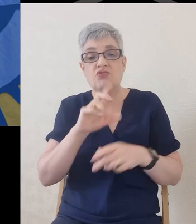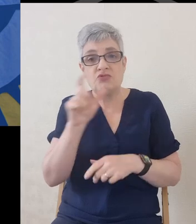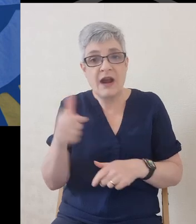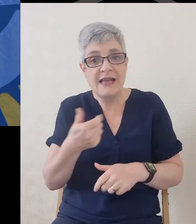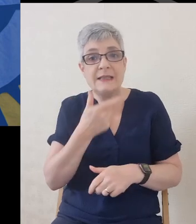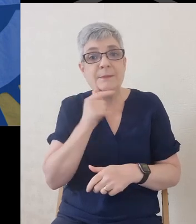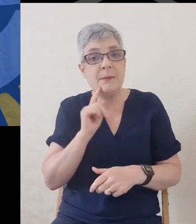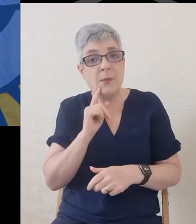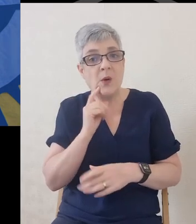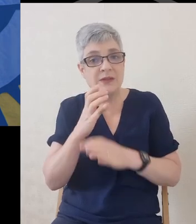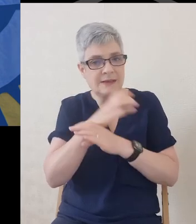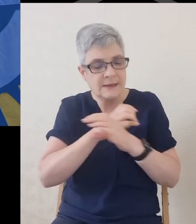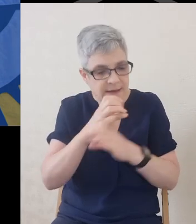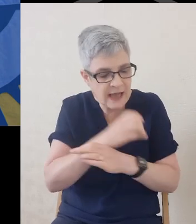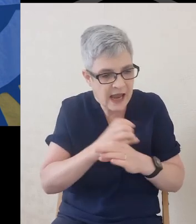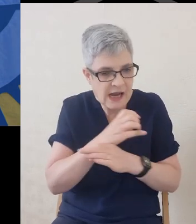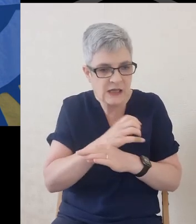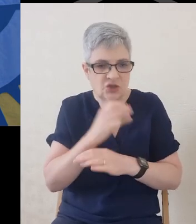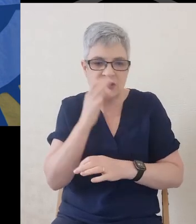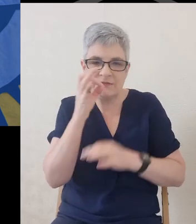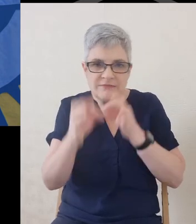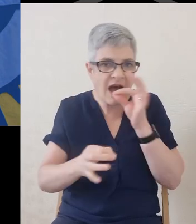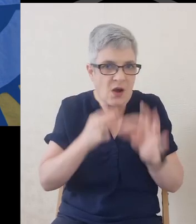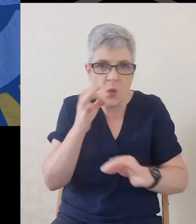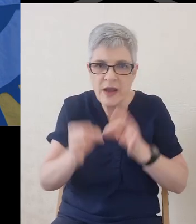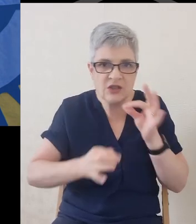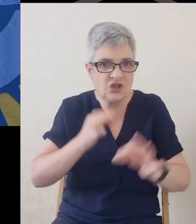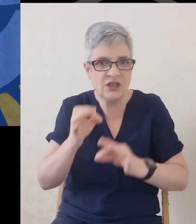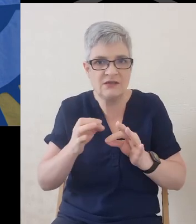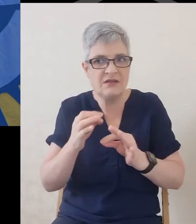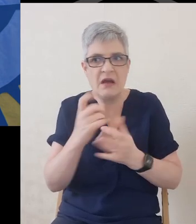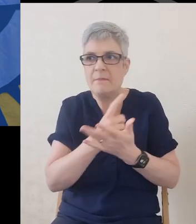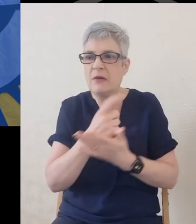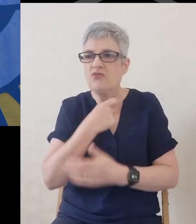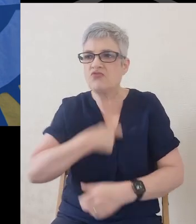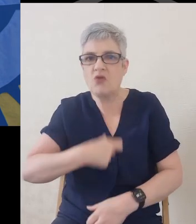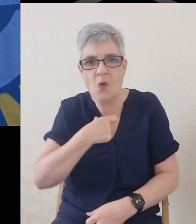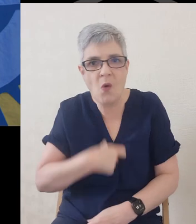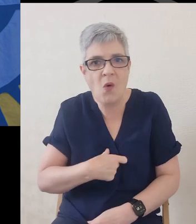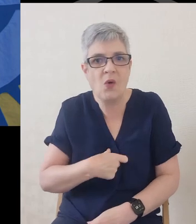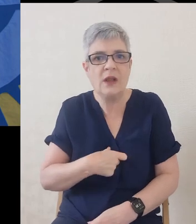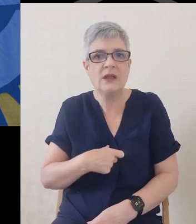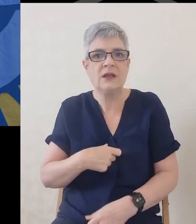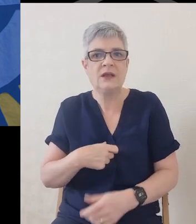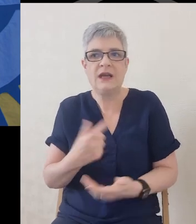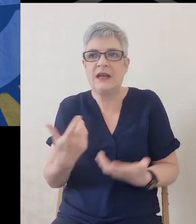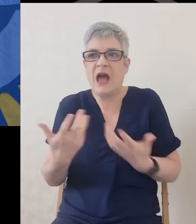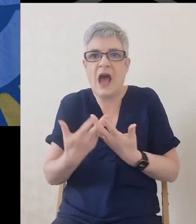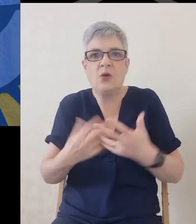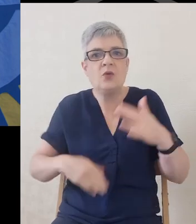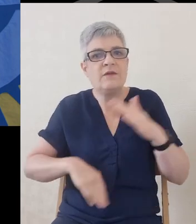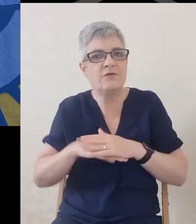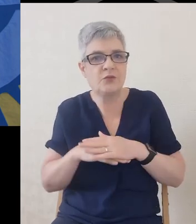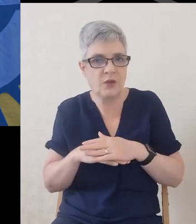people that made us ask hard questions about our role, about our calling, and how we fulfill that role.